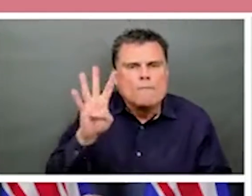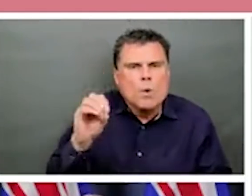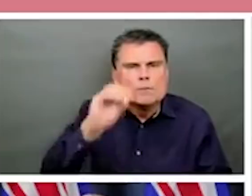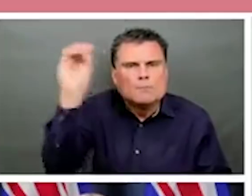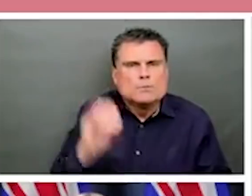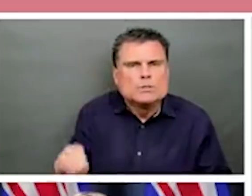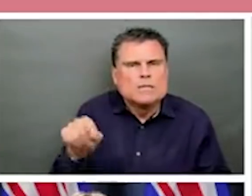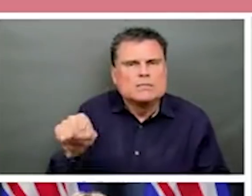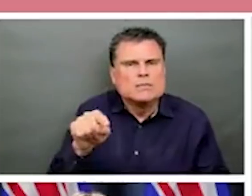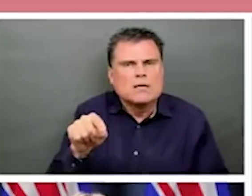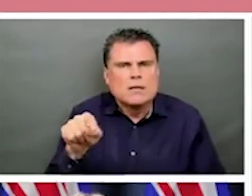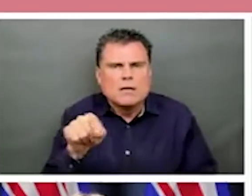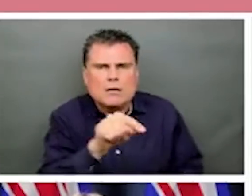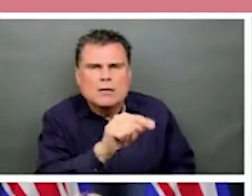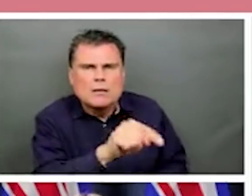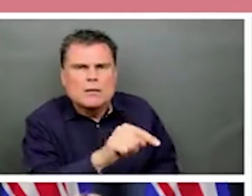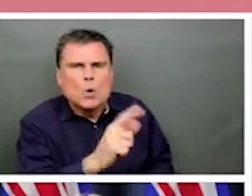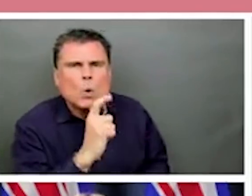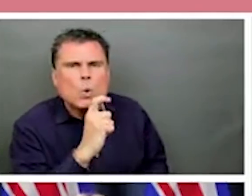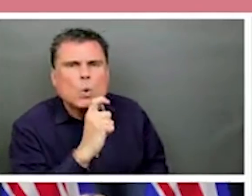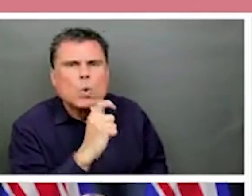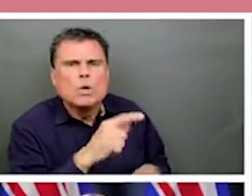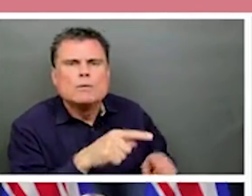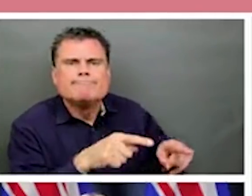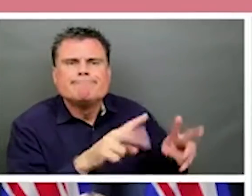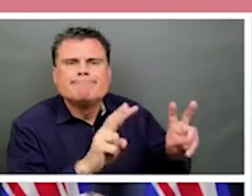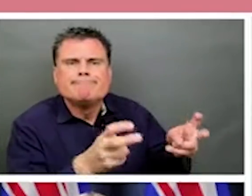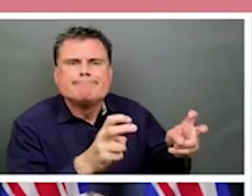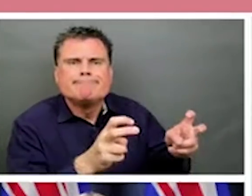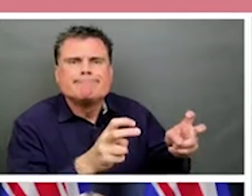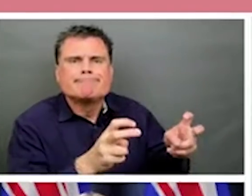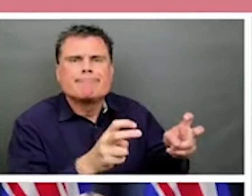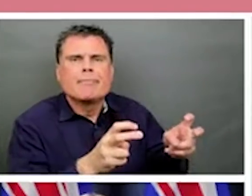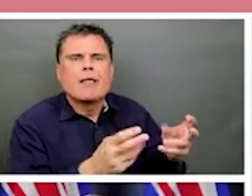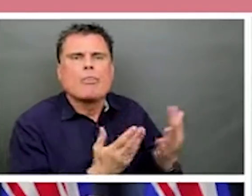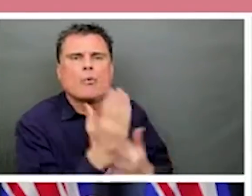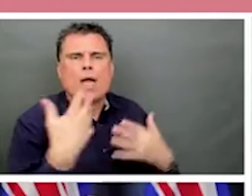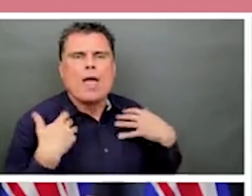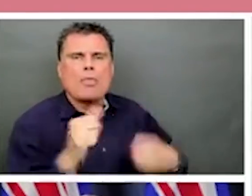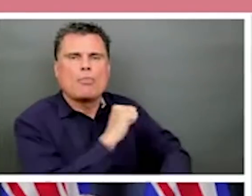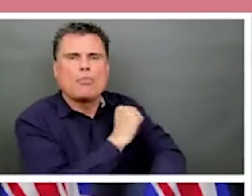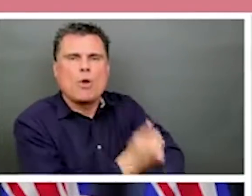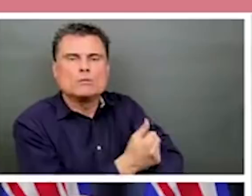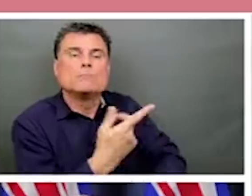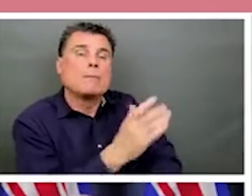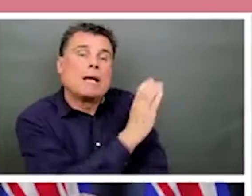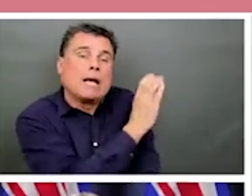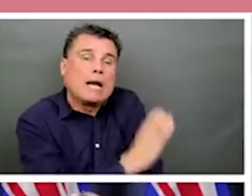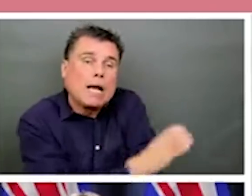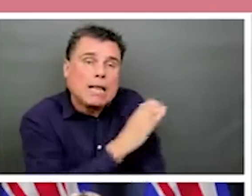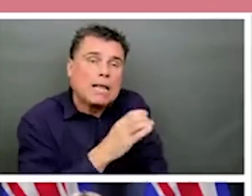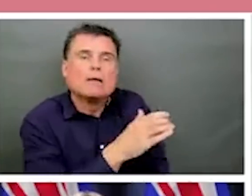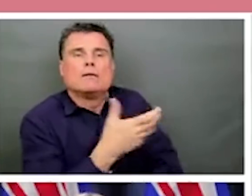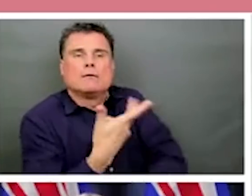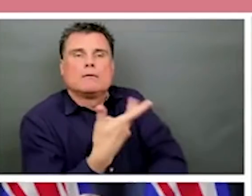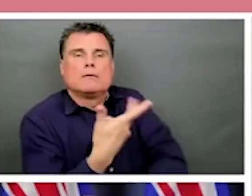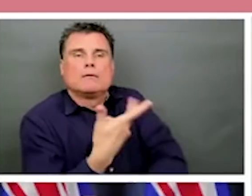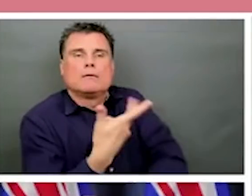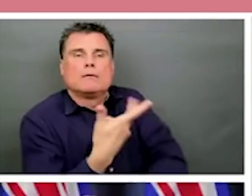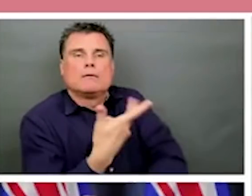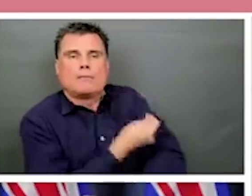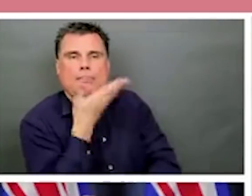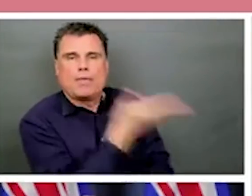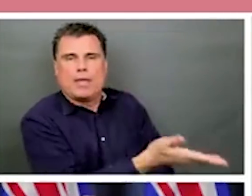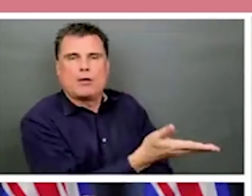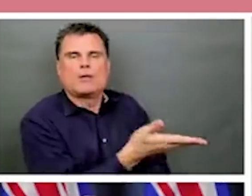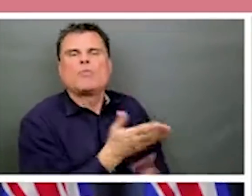health authority-driven clinics on site, some of which have started already. So this allows us to really